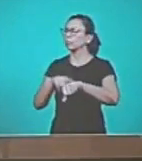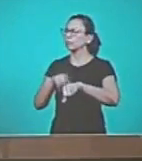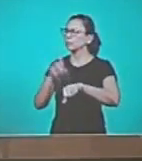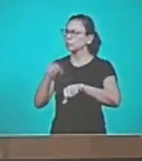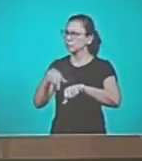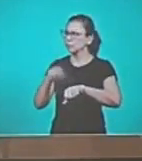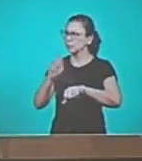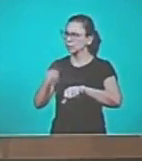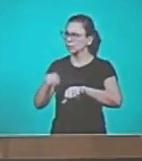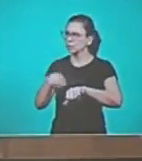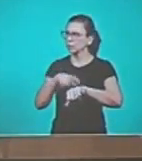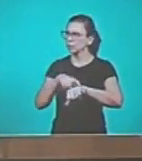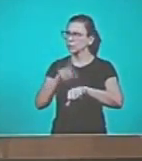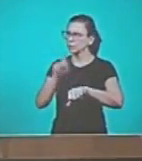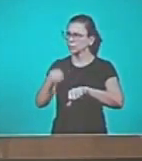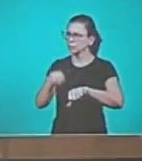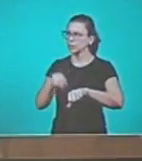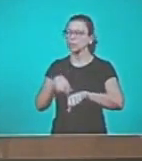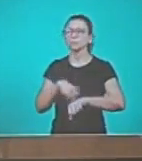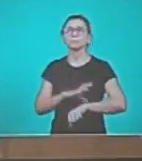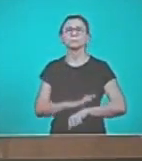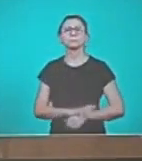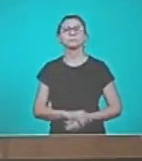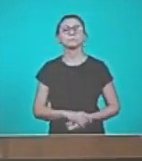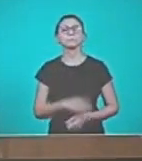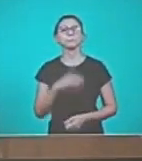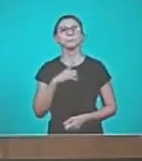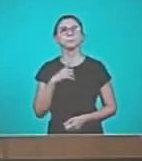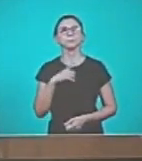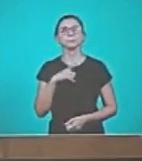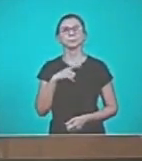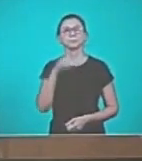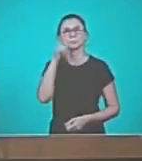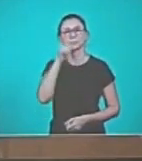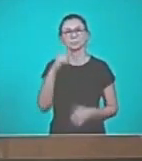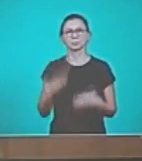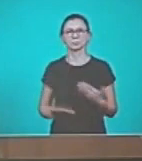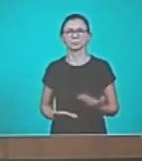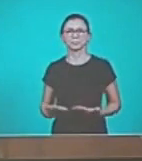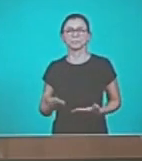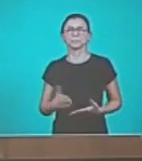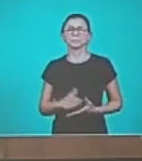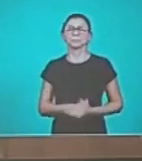time. Well, I'm going to share it. We have a sister here